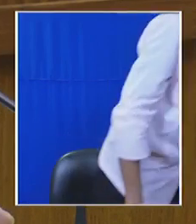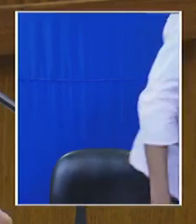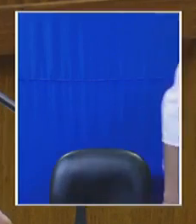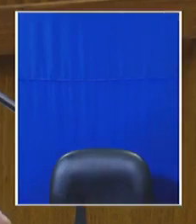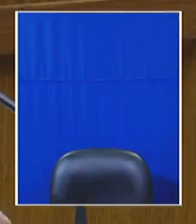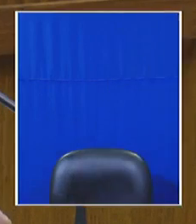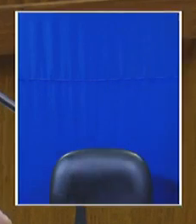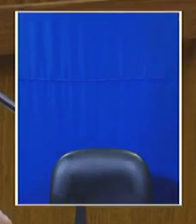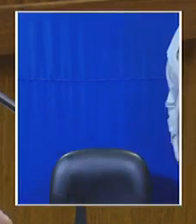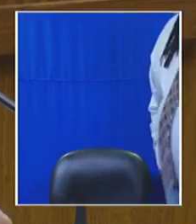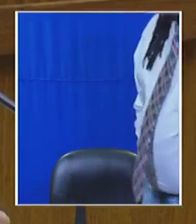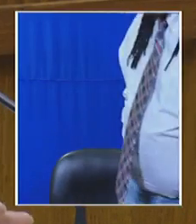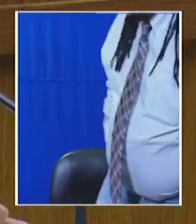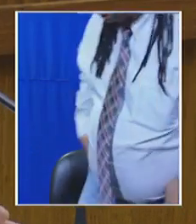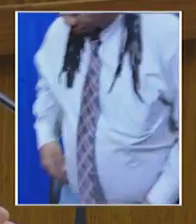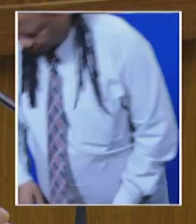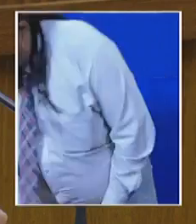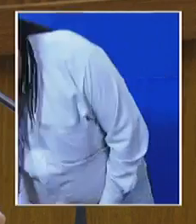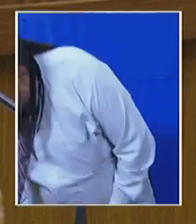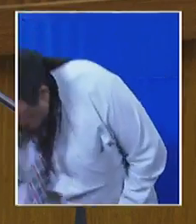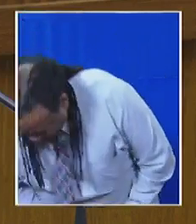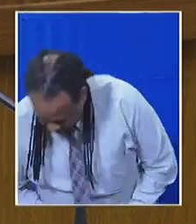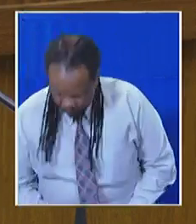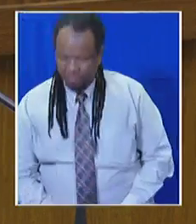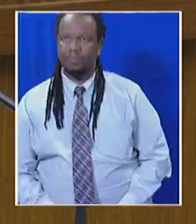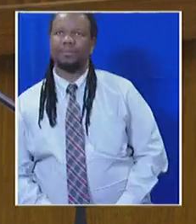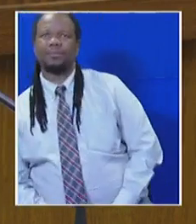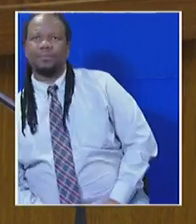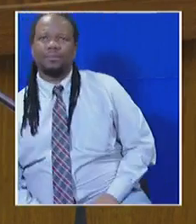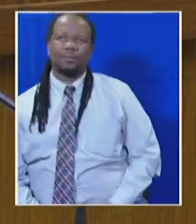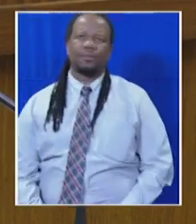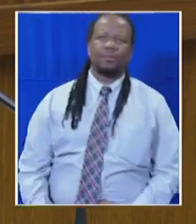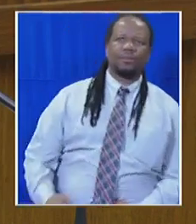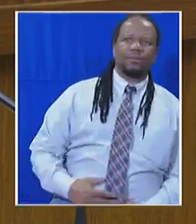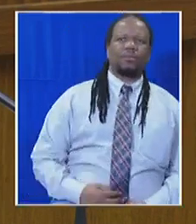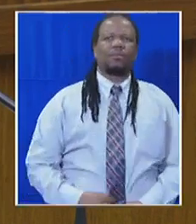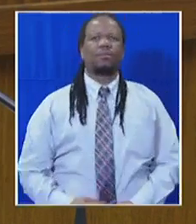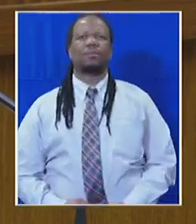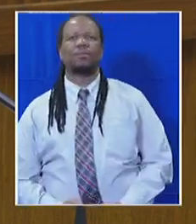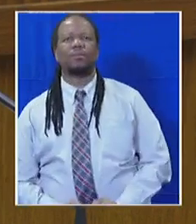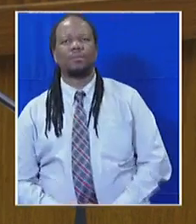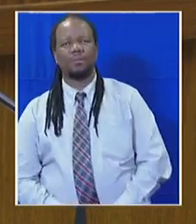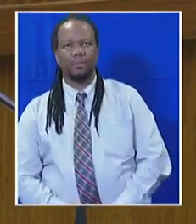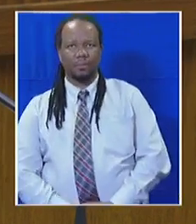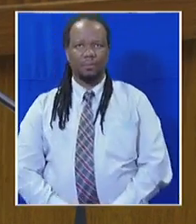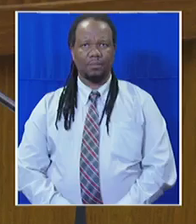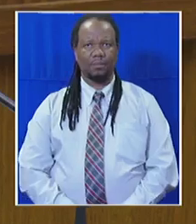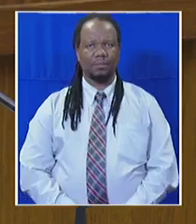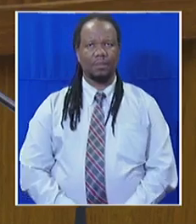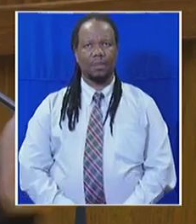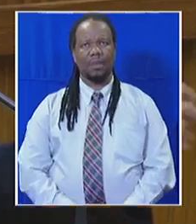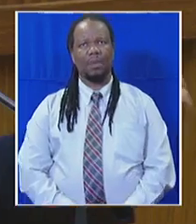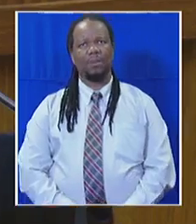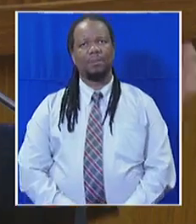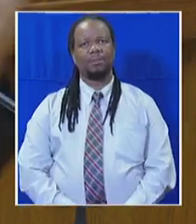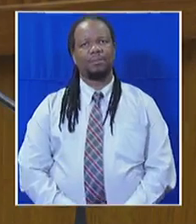and Deputy Minister and team come and make representations, Minister, to Parliament, and then to the committees concerned. And